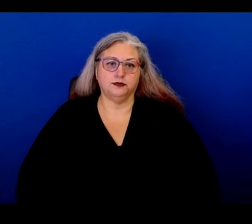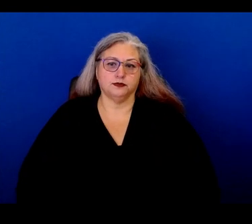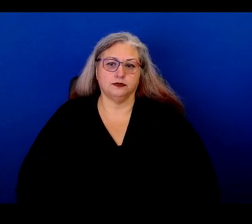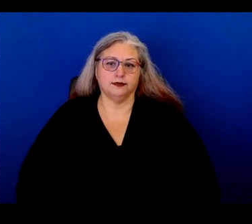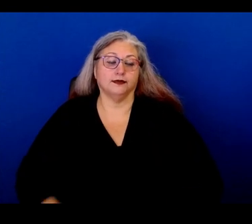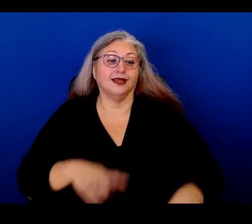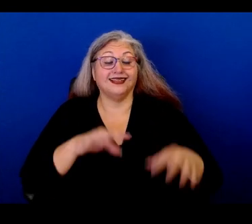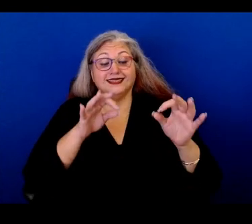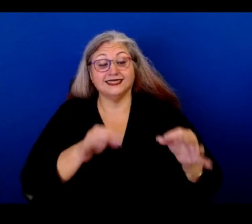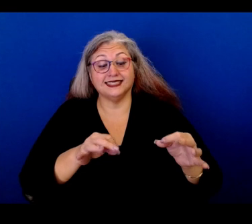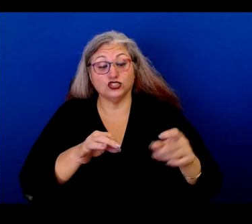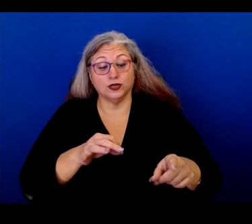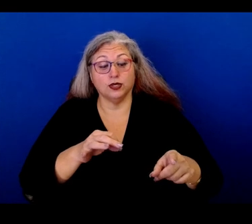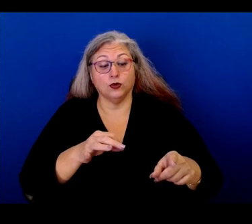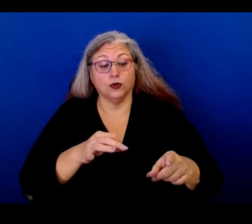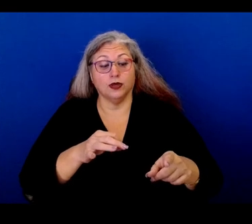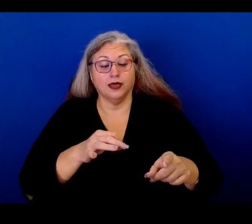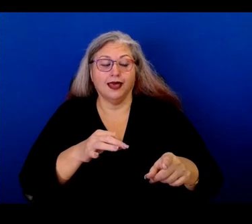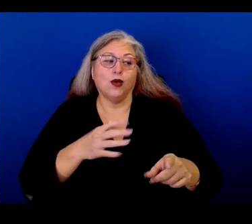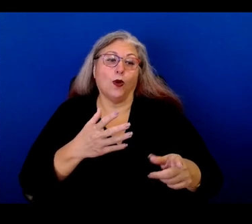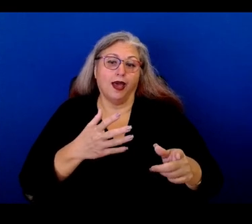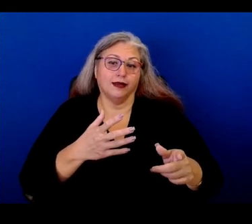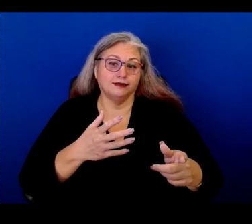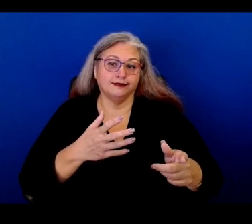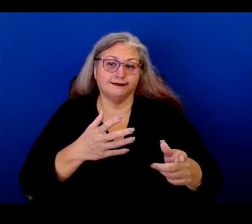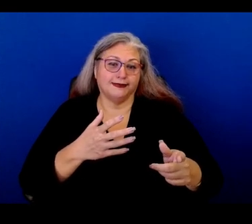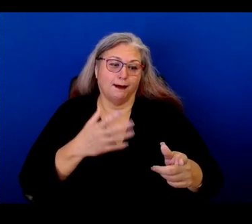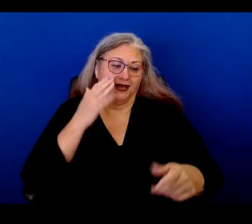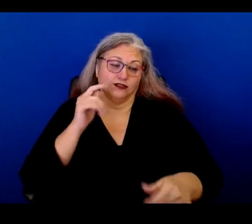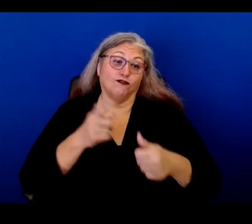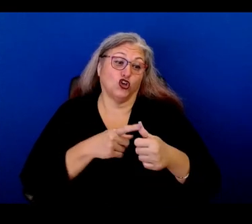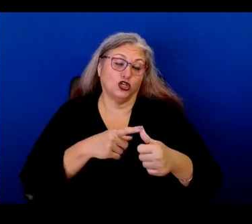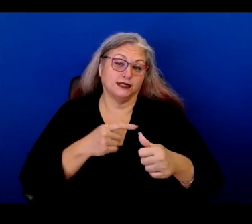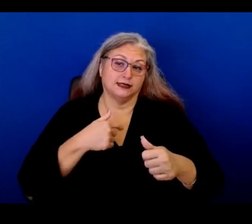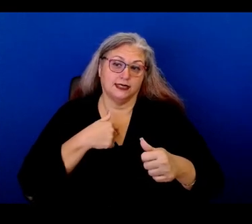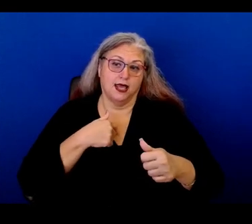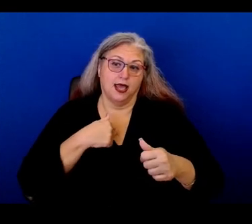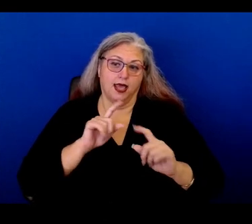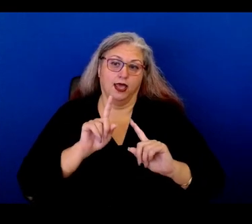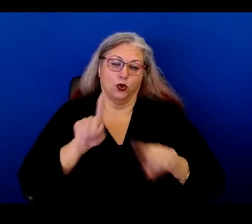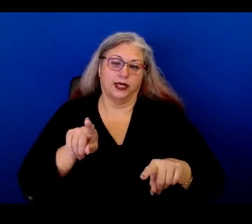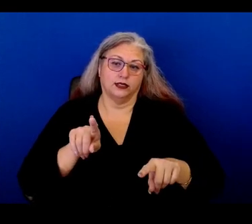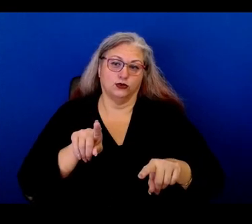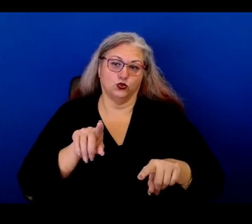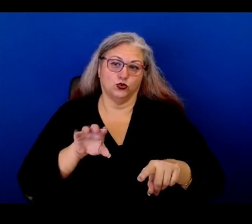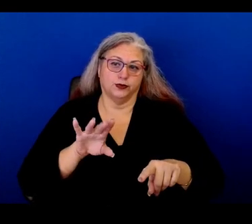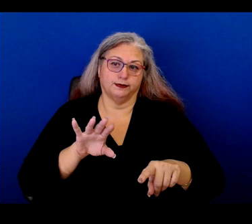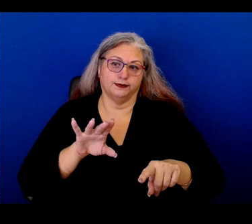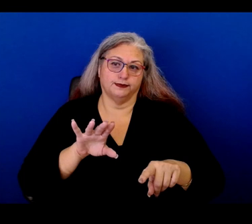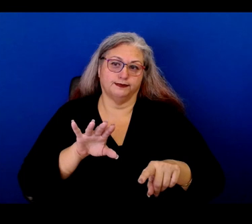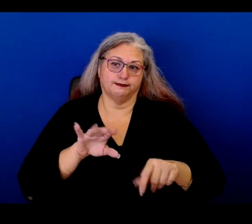The decision was made because I first went to